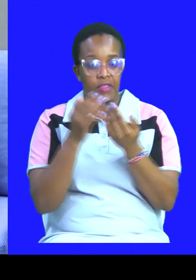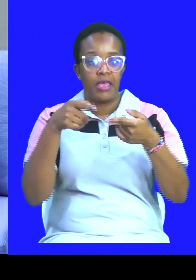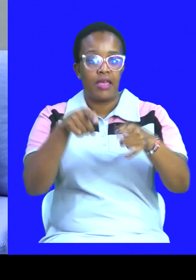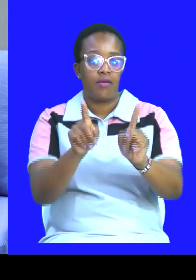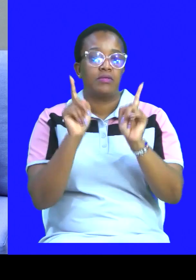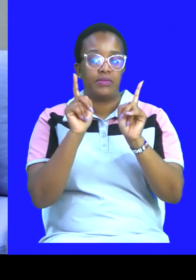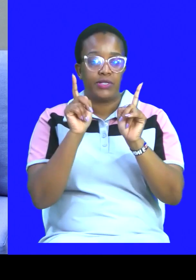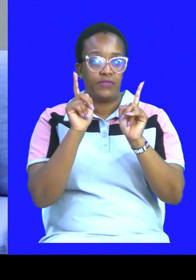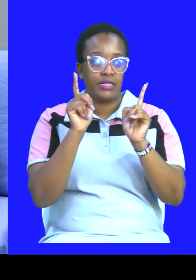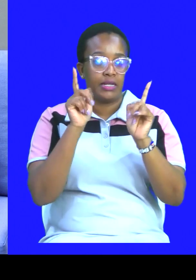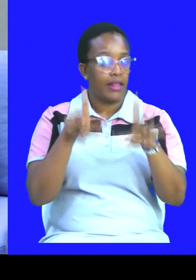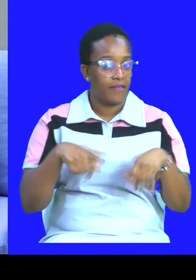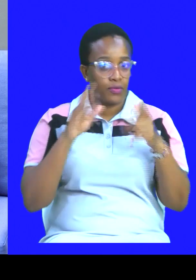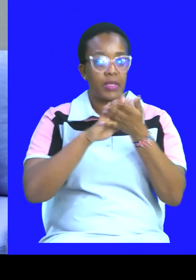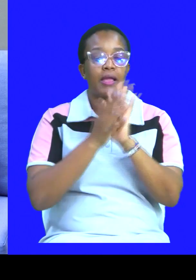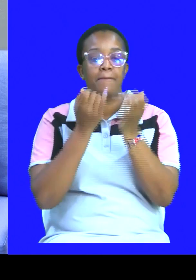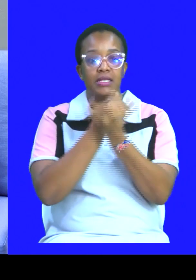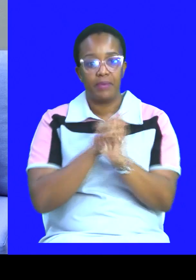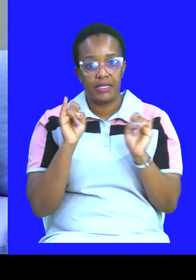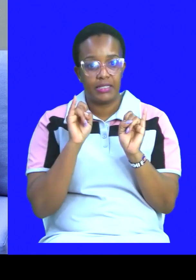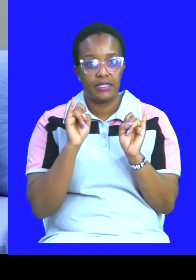become independent.